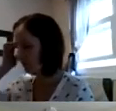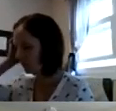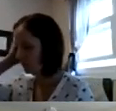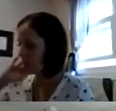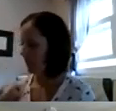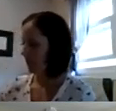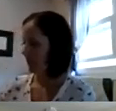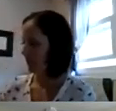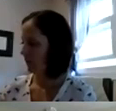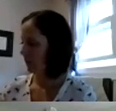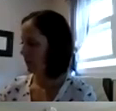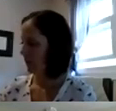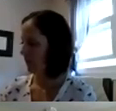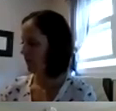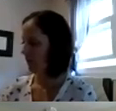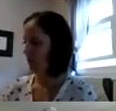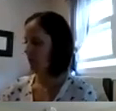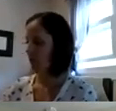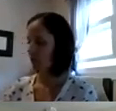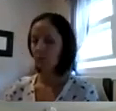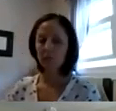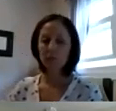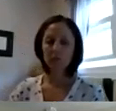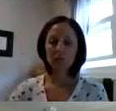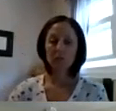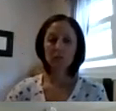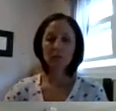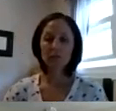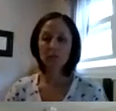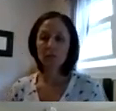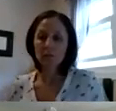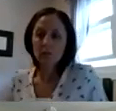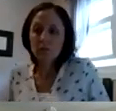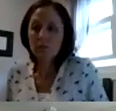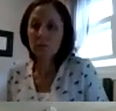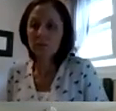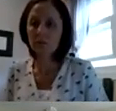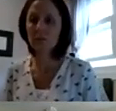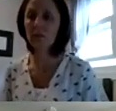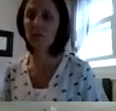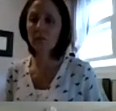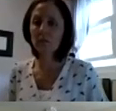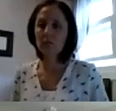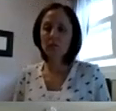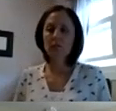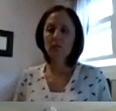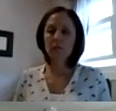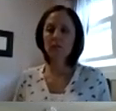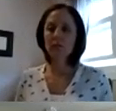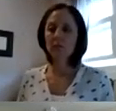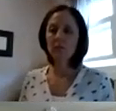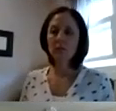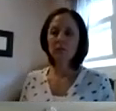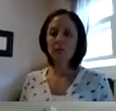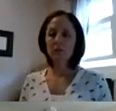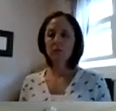monthly throughout the residency duration, provide workspace or studio space for the artist. We do have a caveat that a